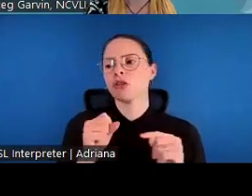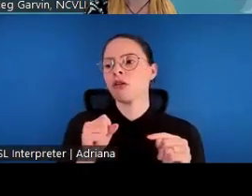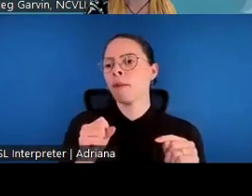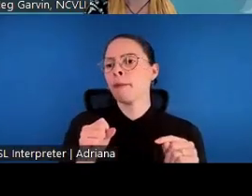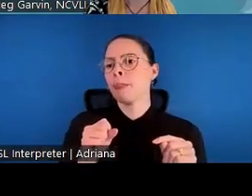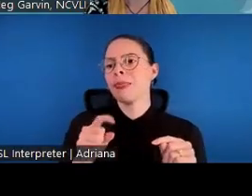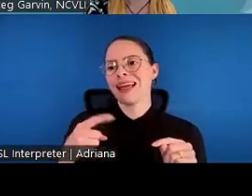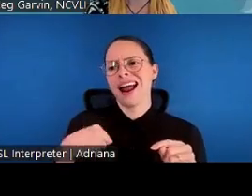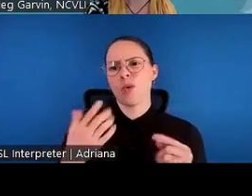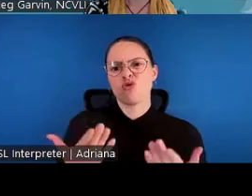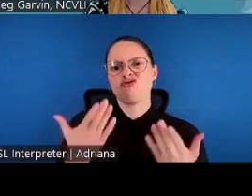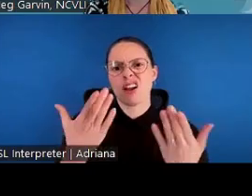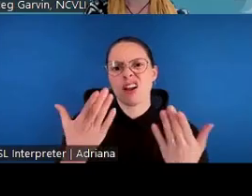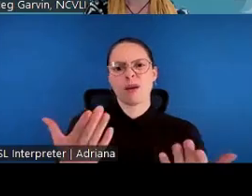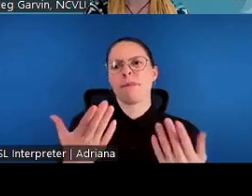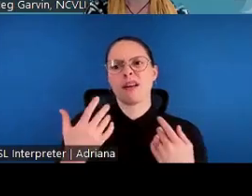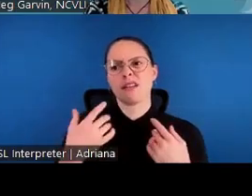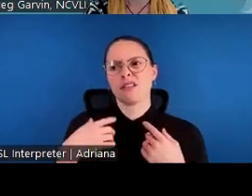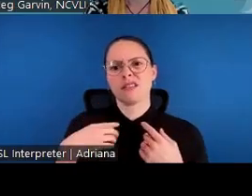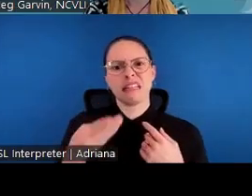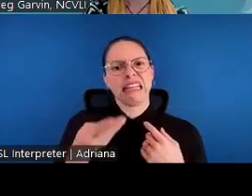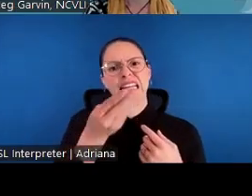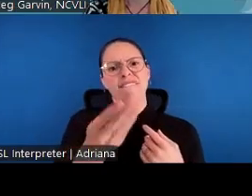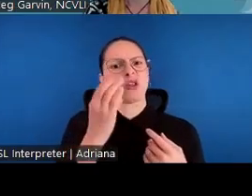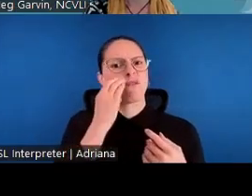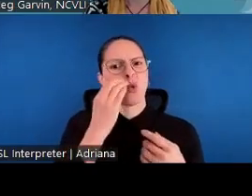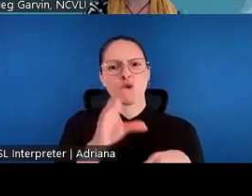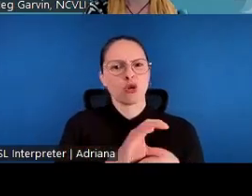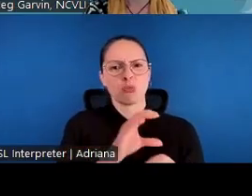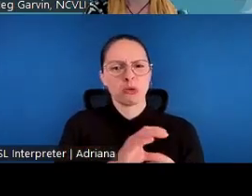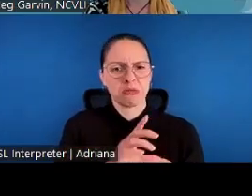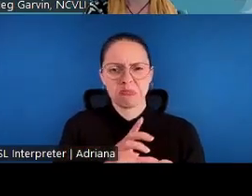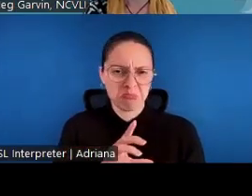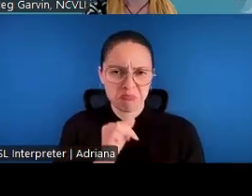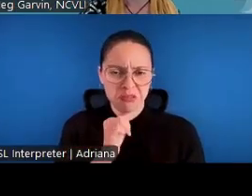recommend turning over a phone or a computer, an entire phone or a computer.